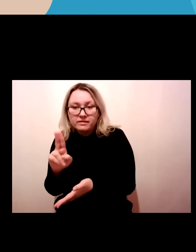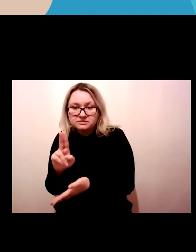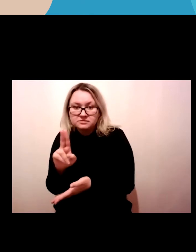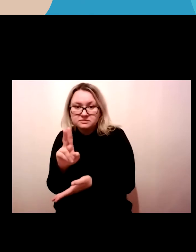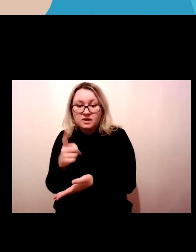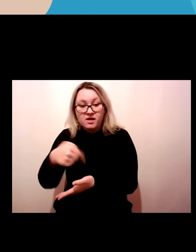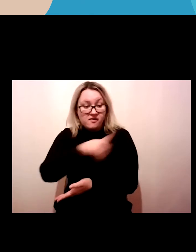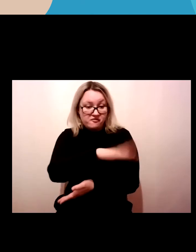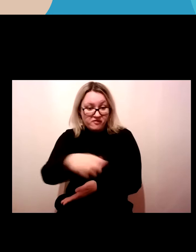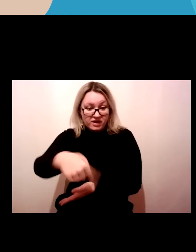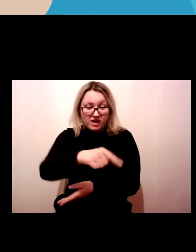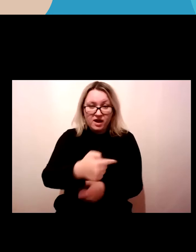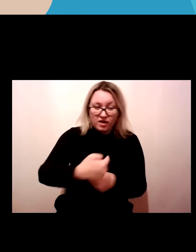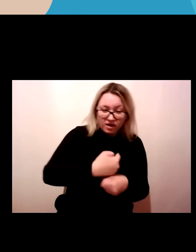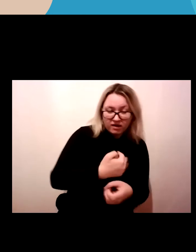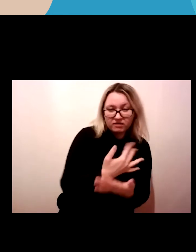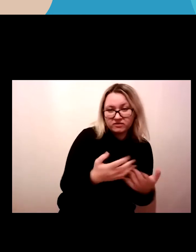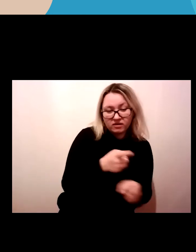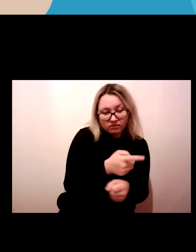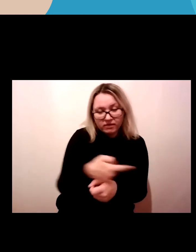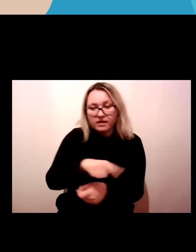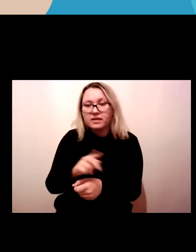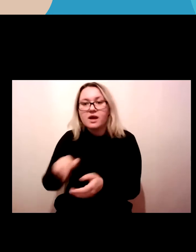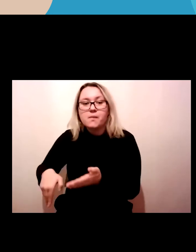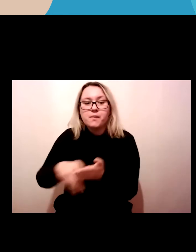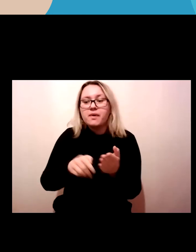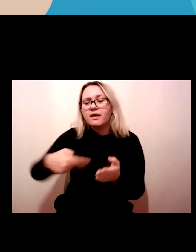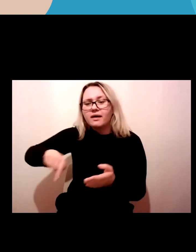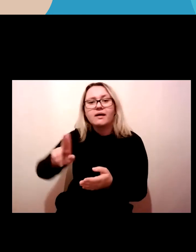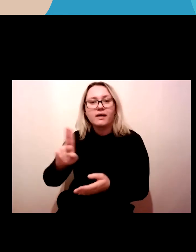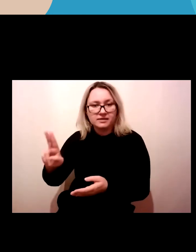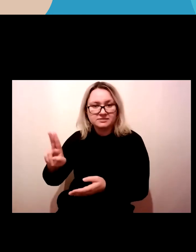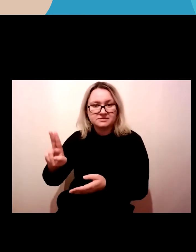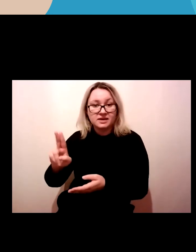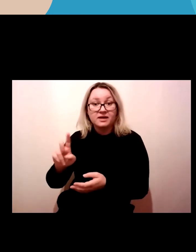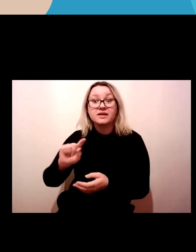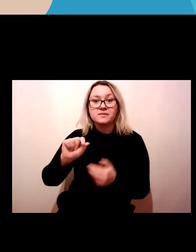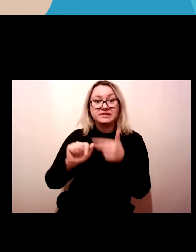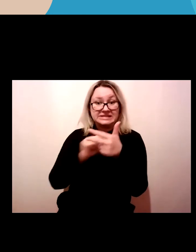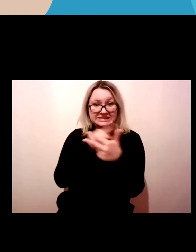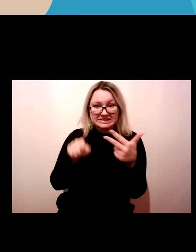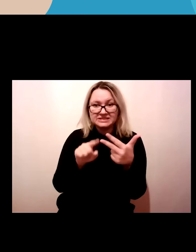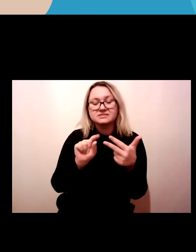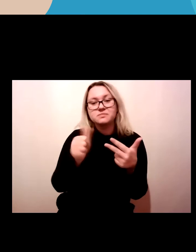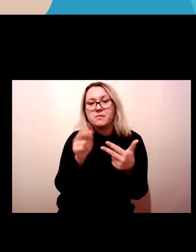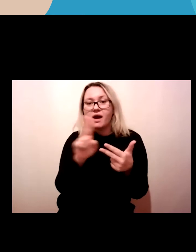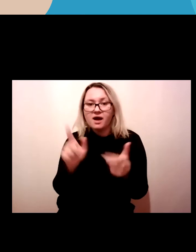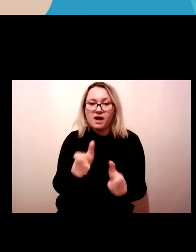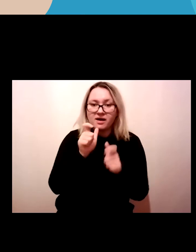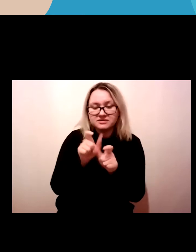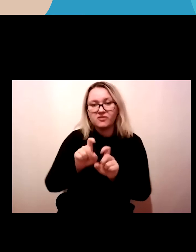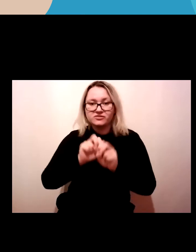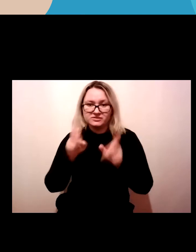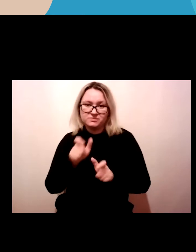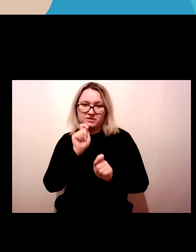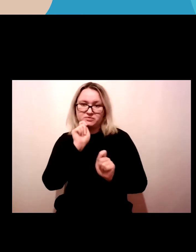is, what is providing assistance to LGBT children that are bullied? The